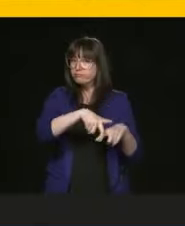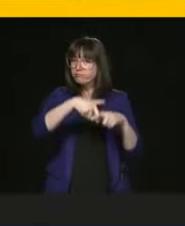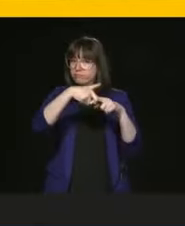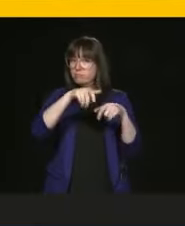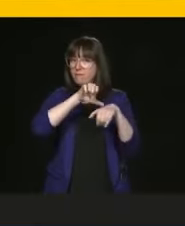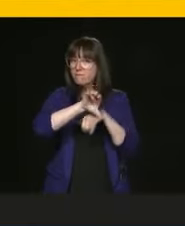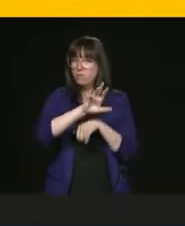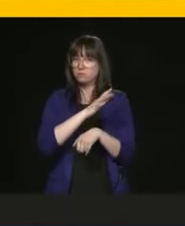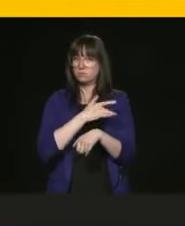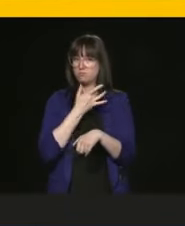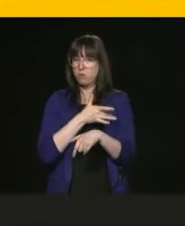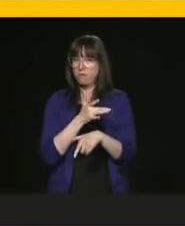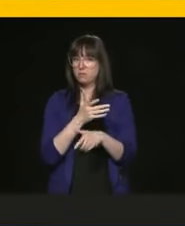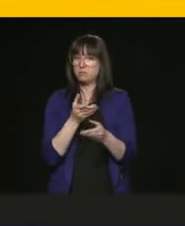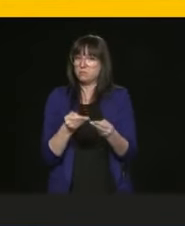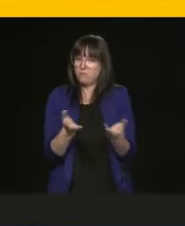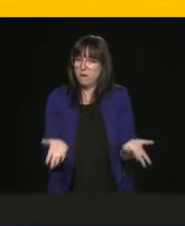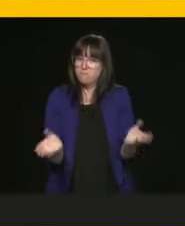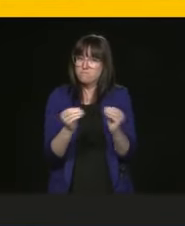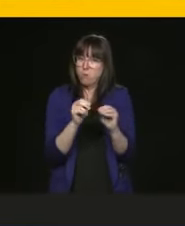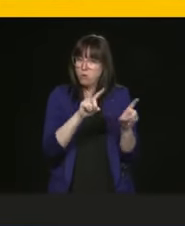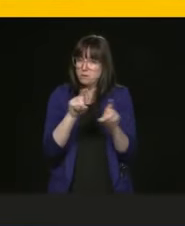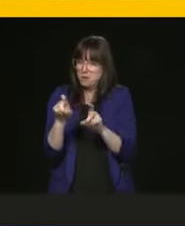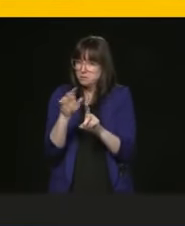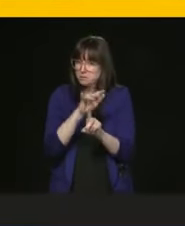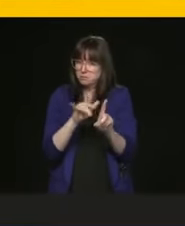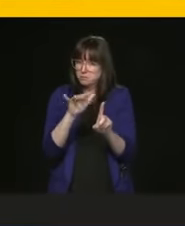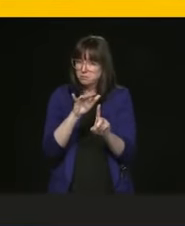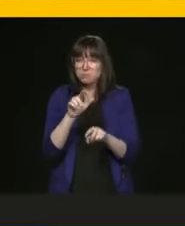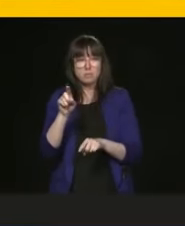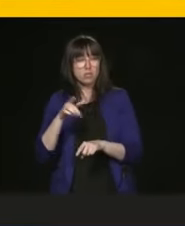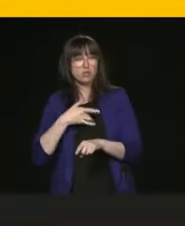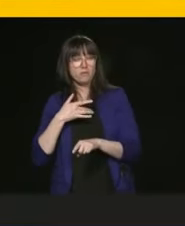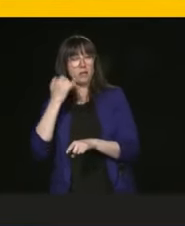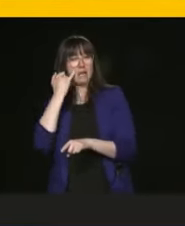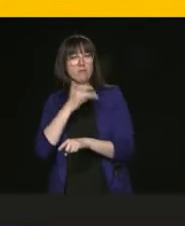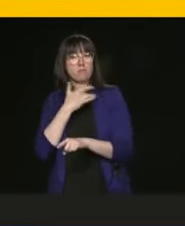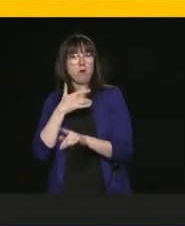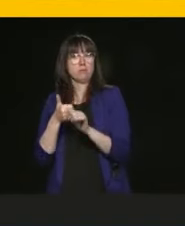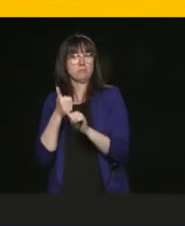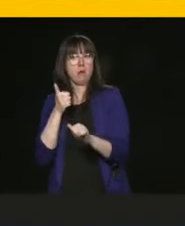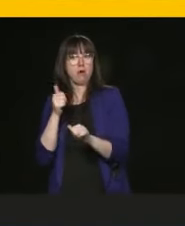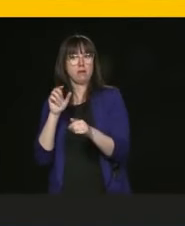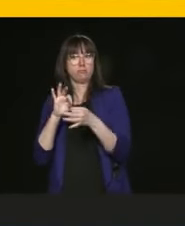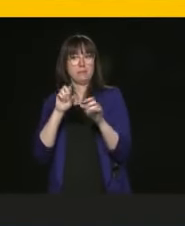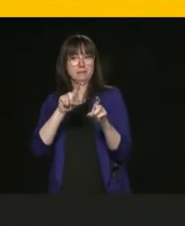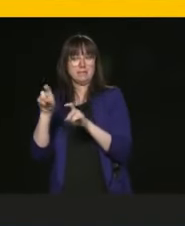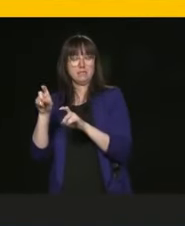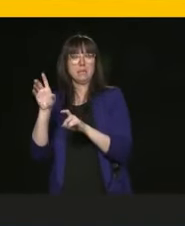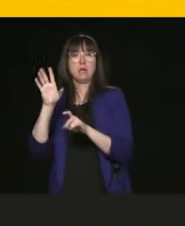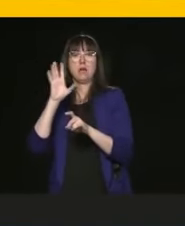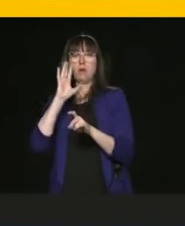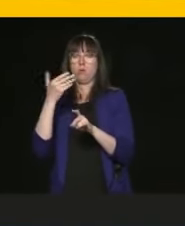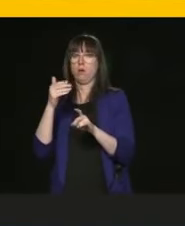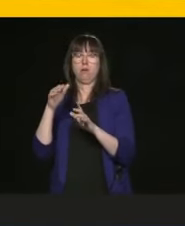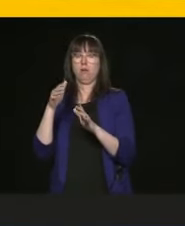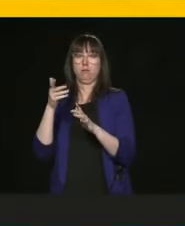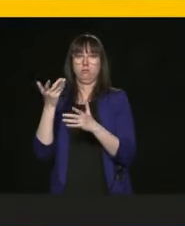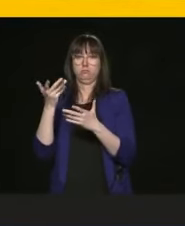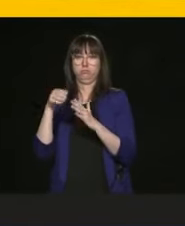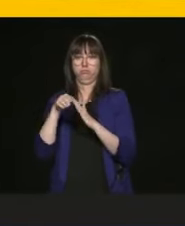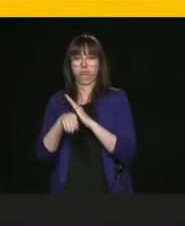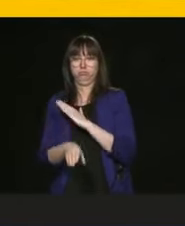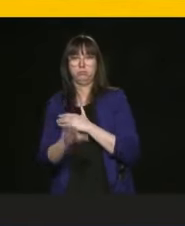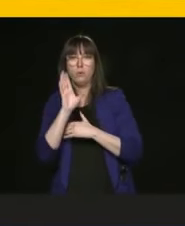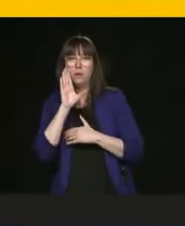are you concerned that provinces that are lagging behind are going to pull down those that have come ahead? You are absolutely